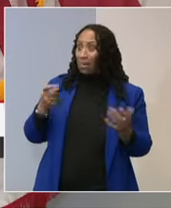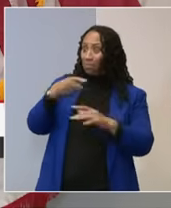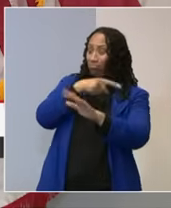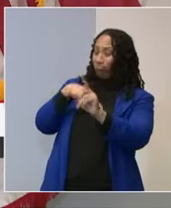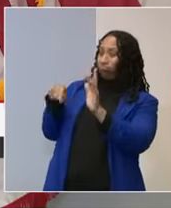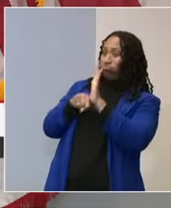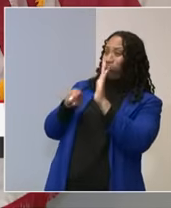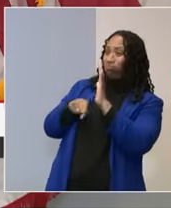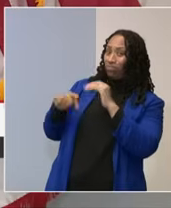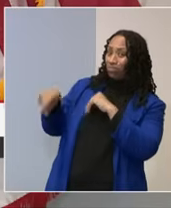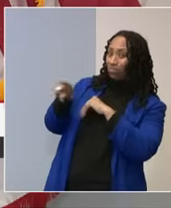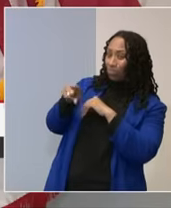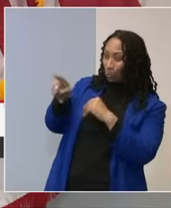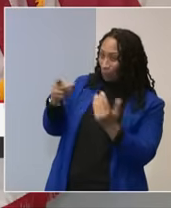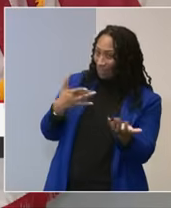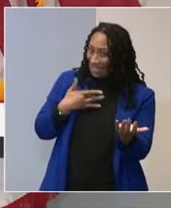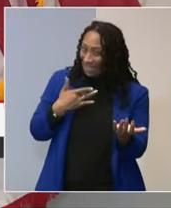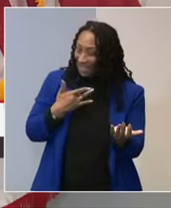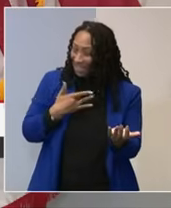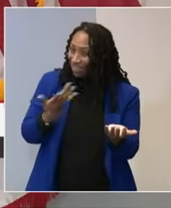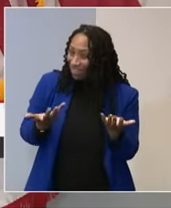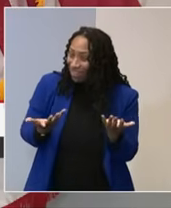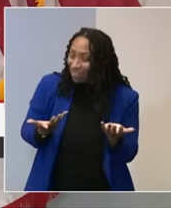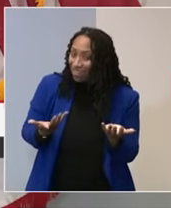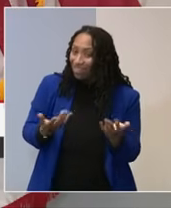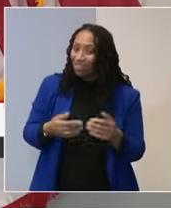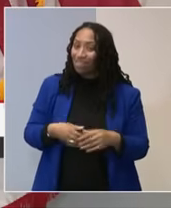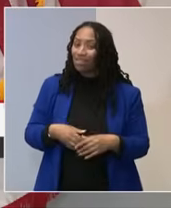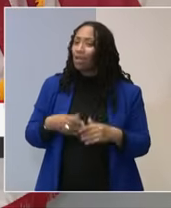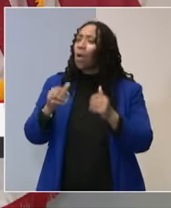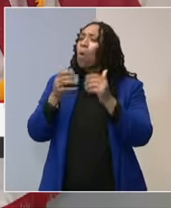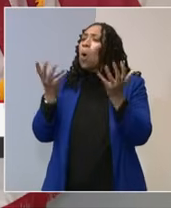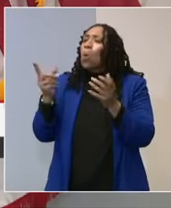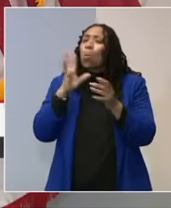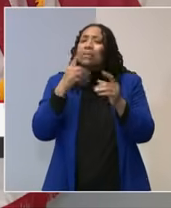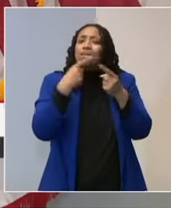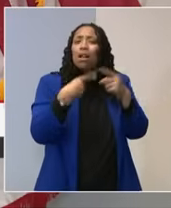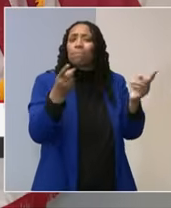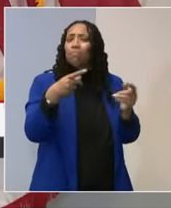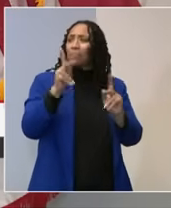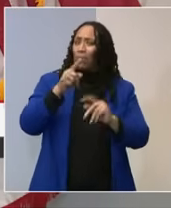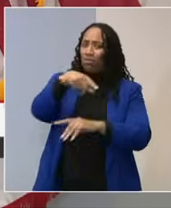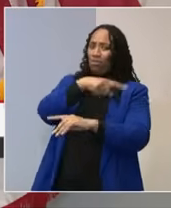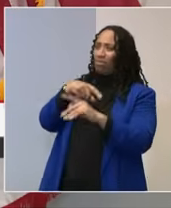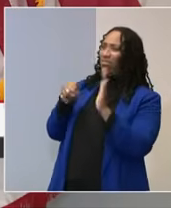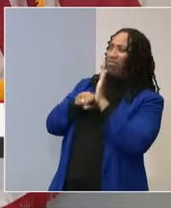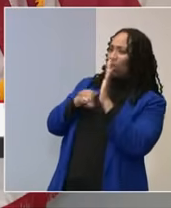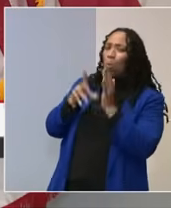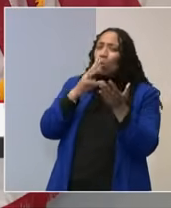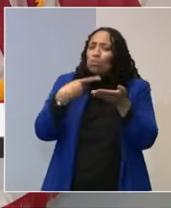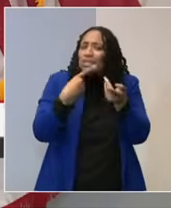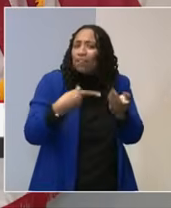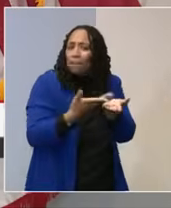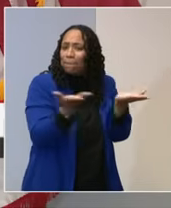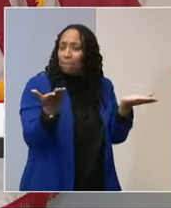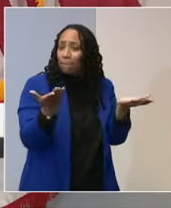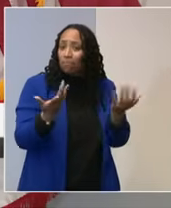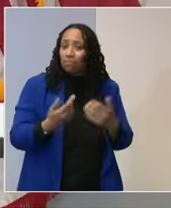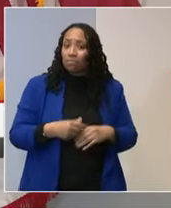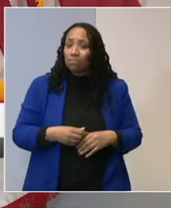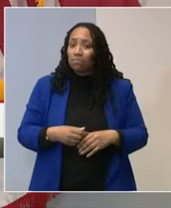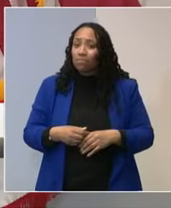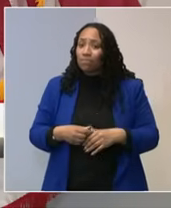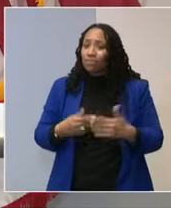district citizens when it comes to these federal officials who are masked, unmarked cars, and grabbing people off the